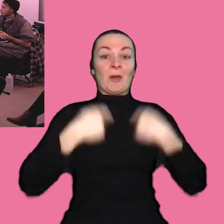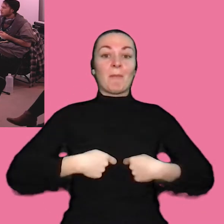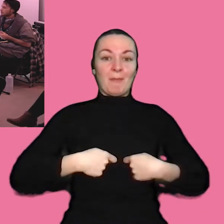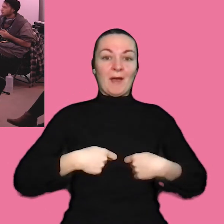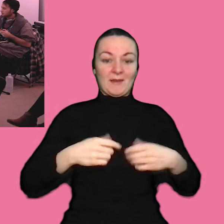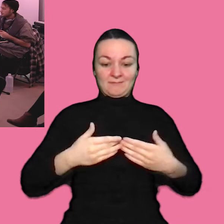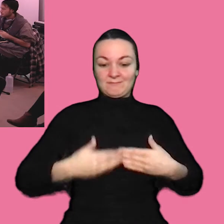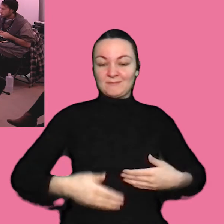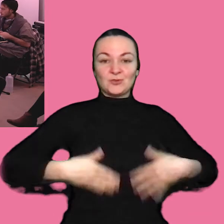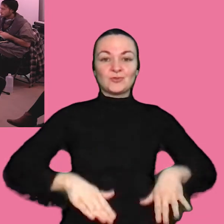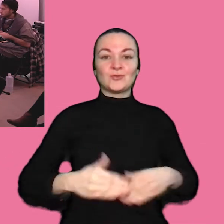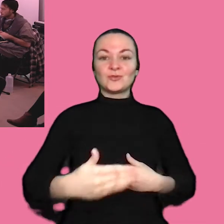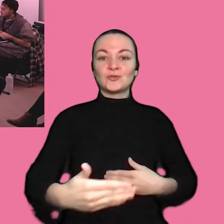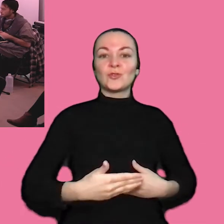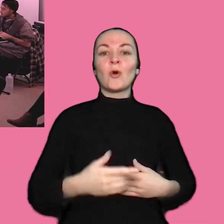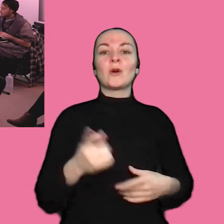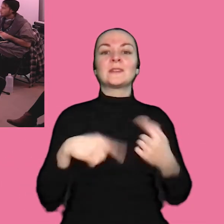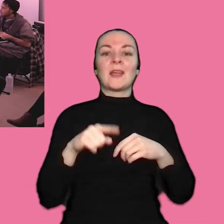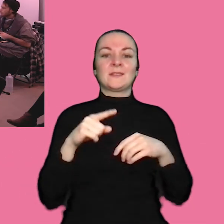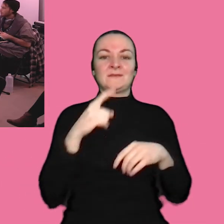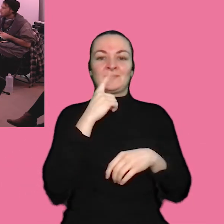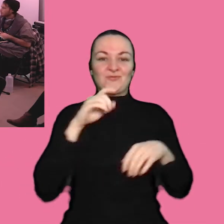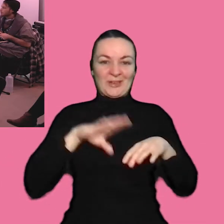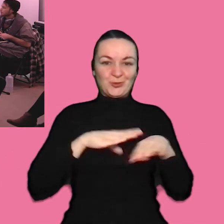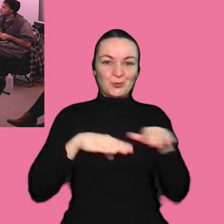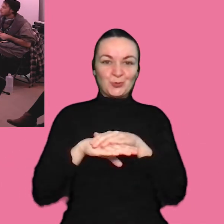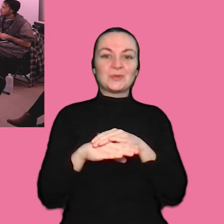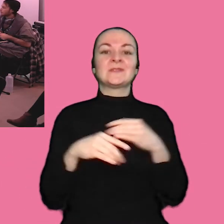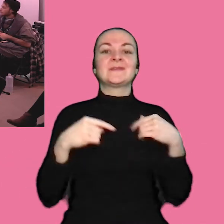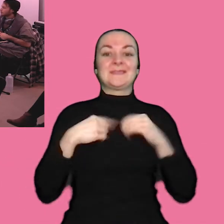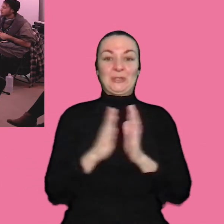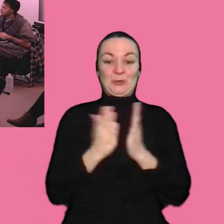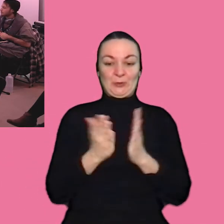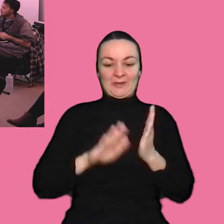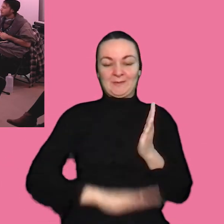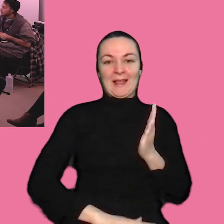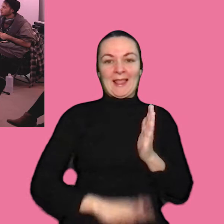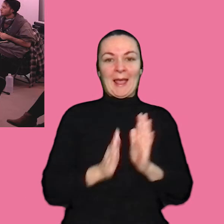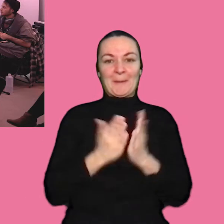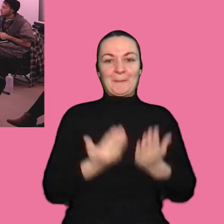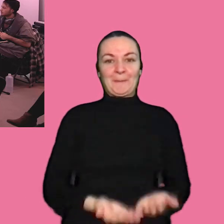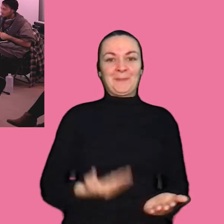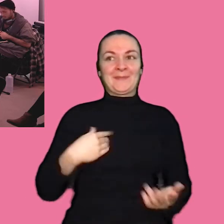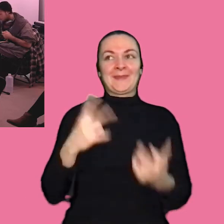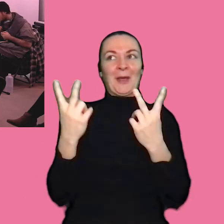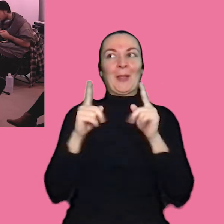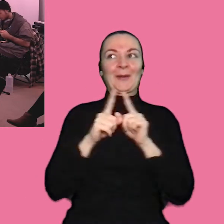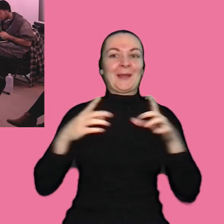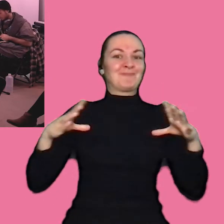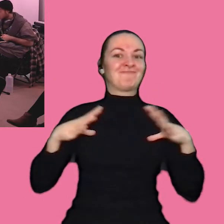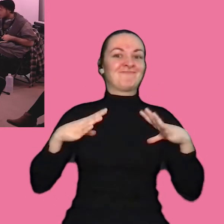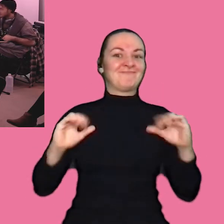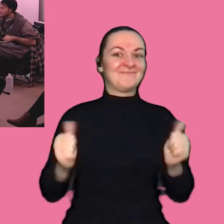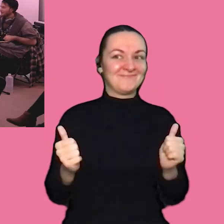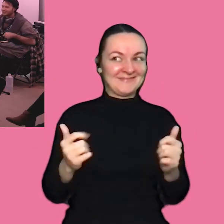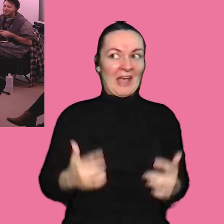jumper, miniskirt and red shoes. And I've got a notepad on my lap to make me look